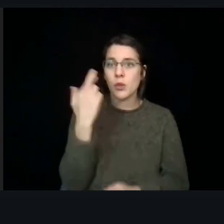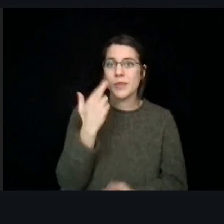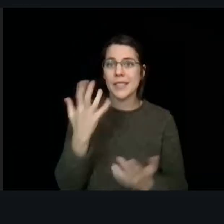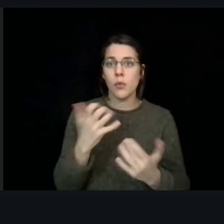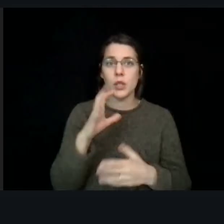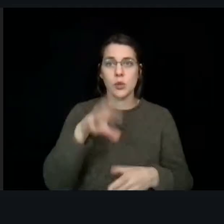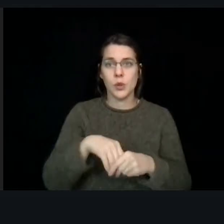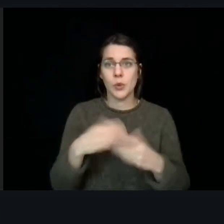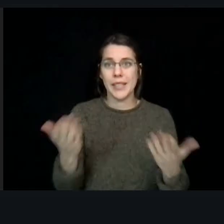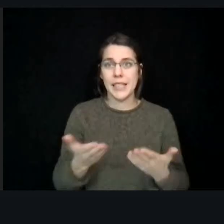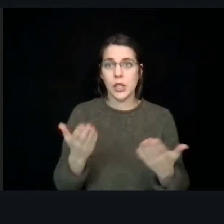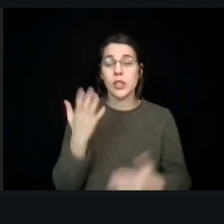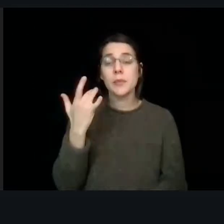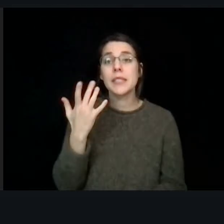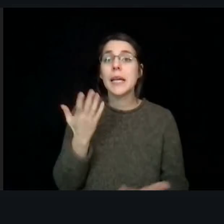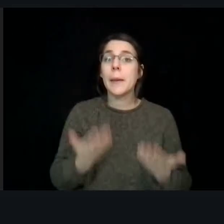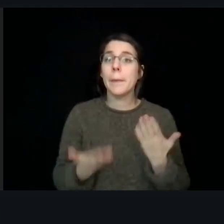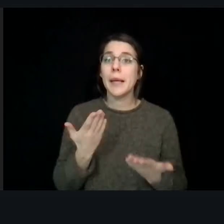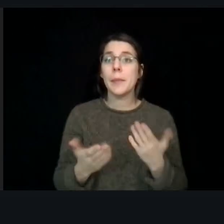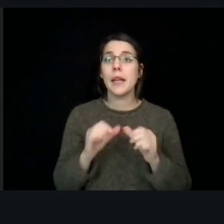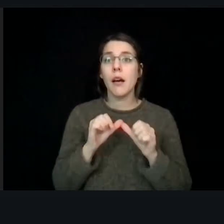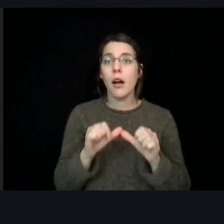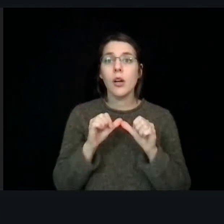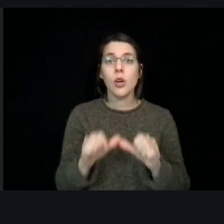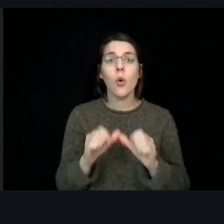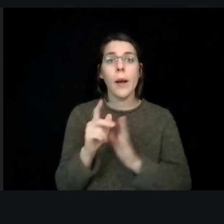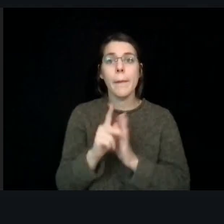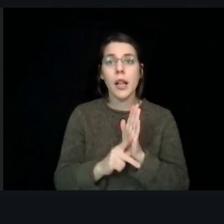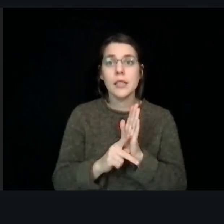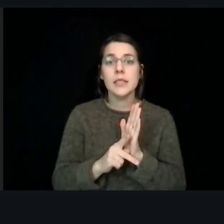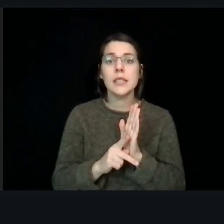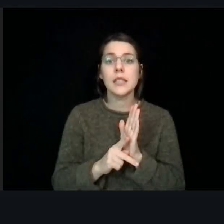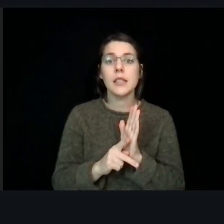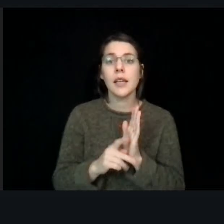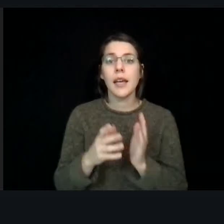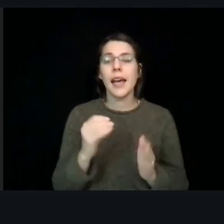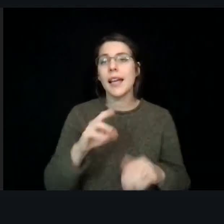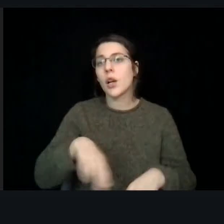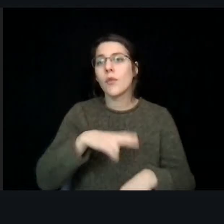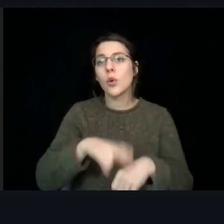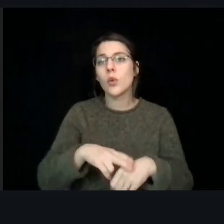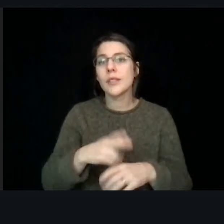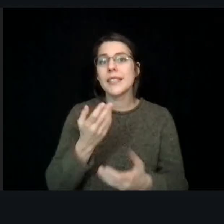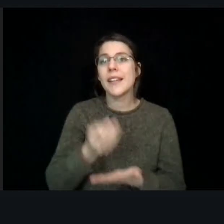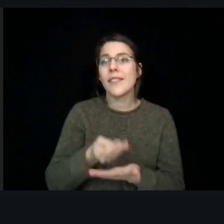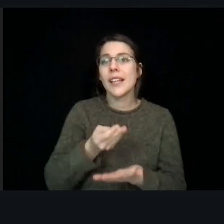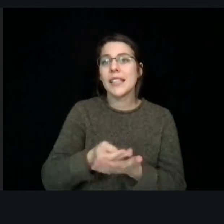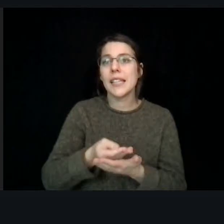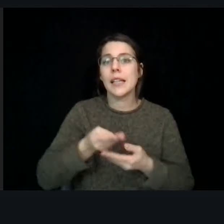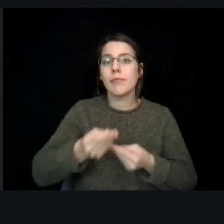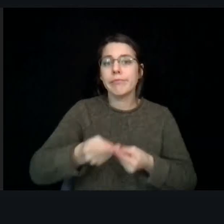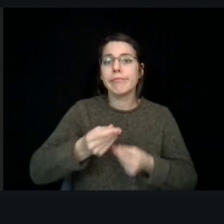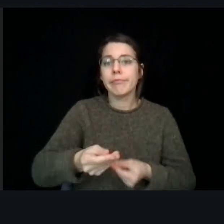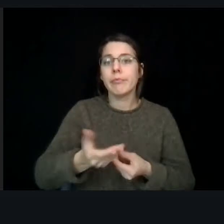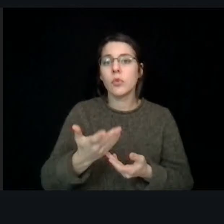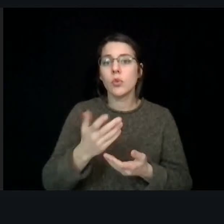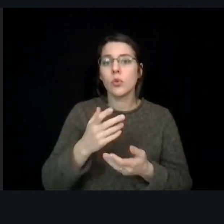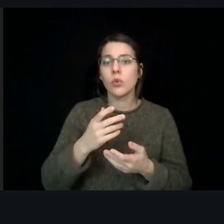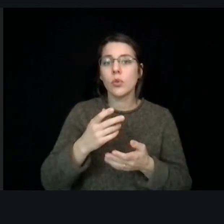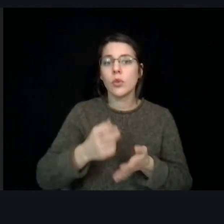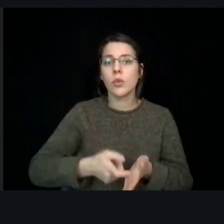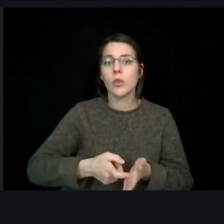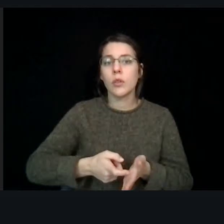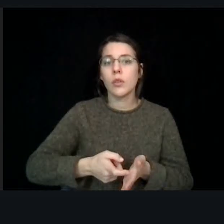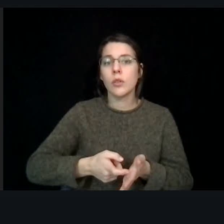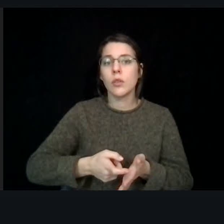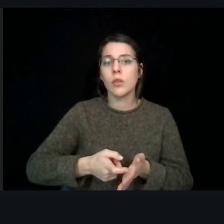is that there may be ongoing policy and, of course, funding obligations related to the Learn and Earn